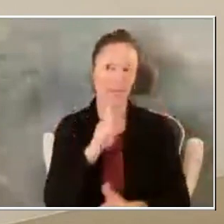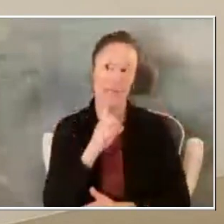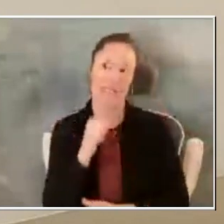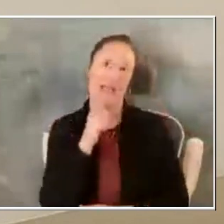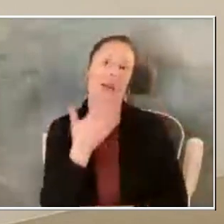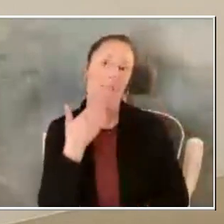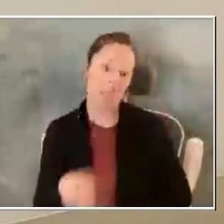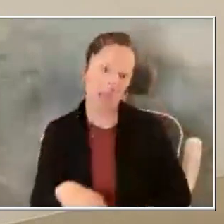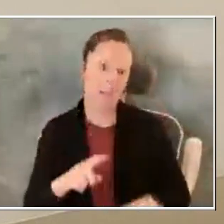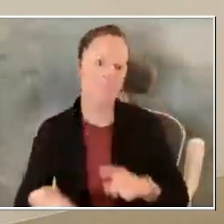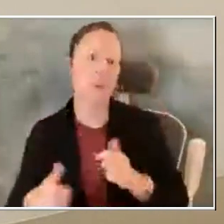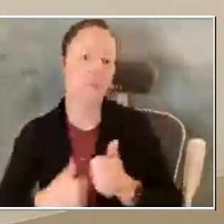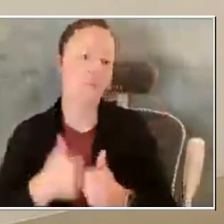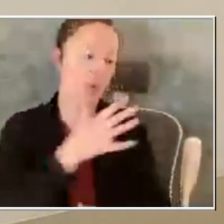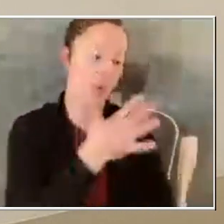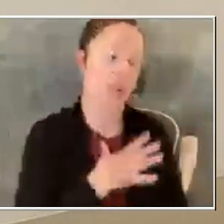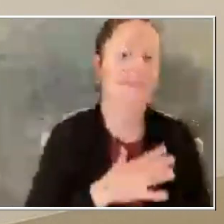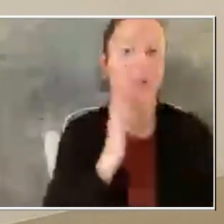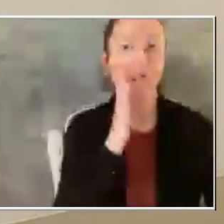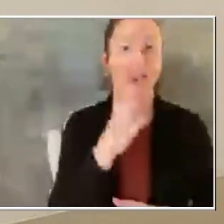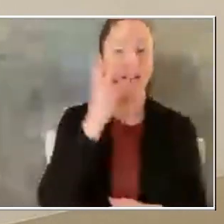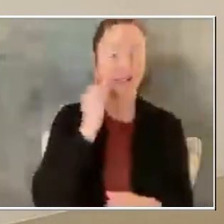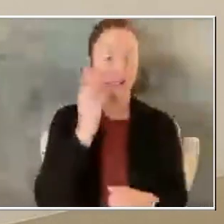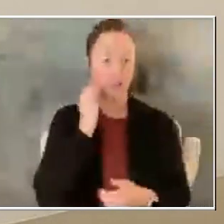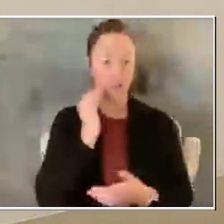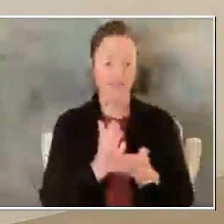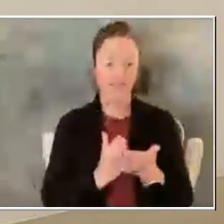most women do experience some